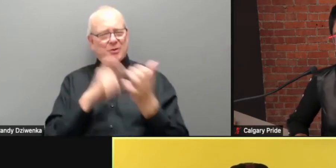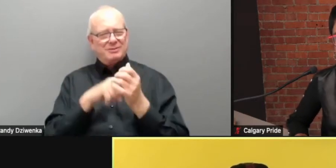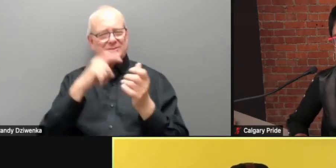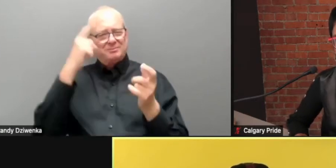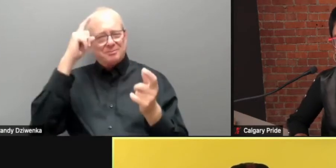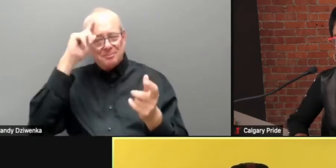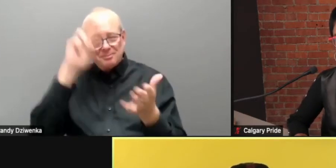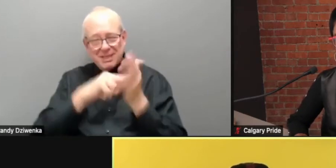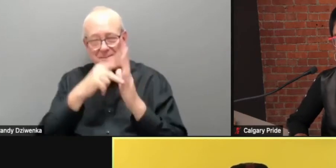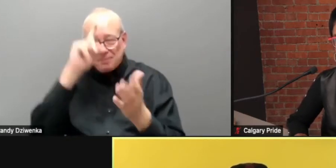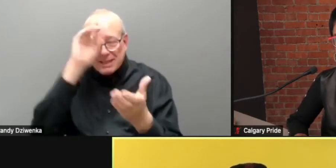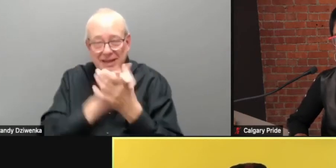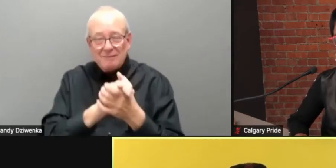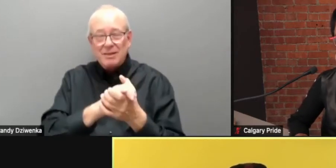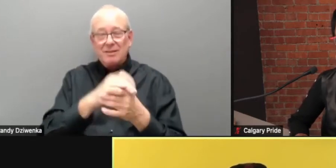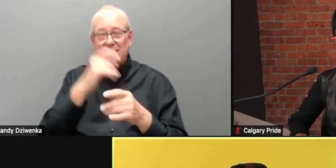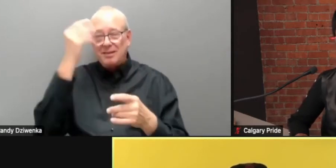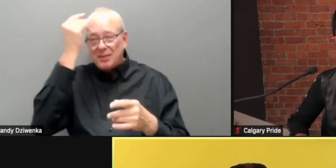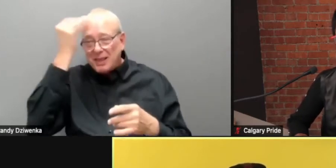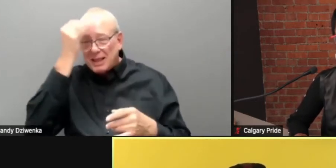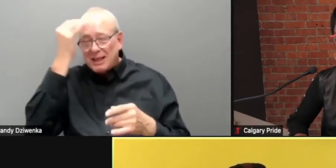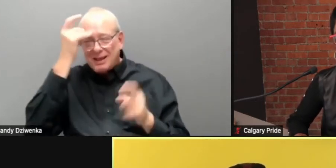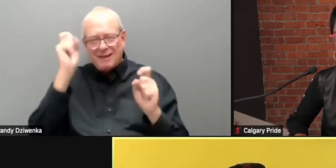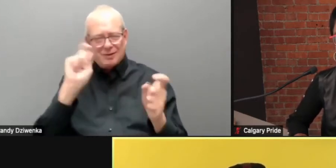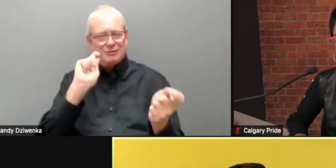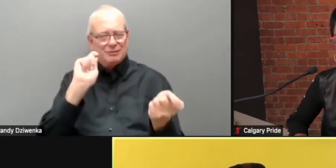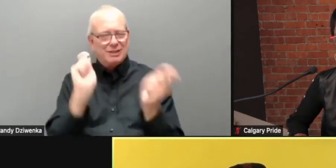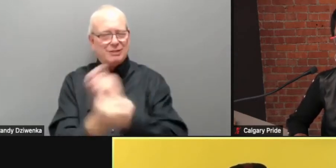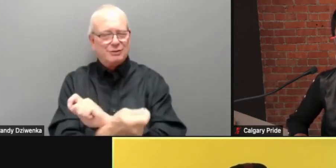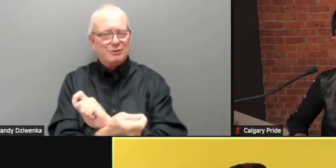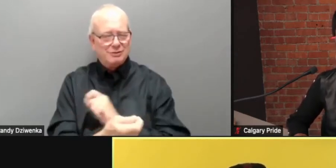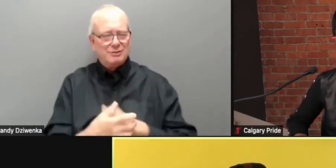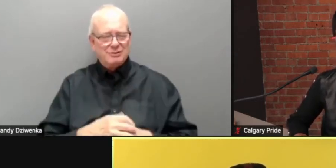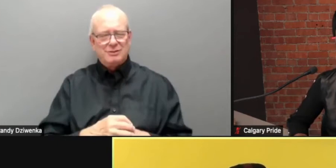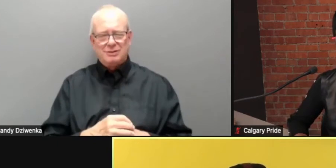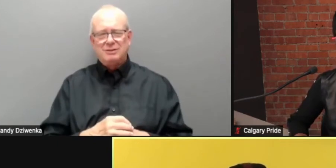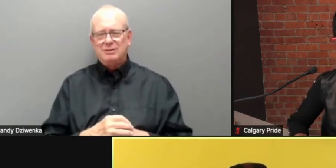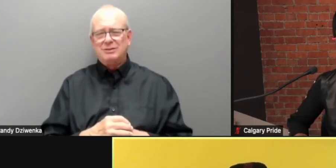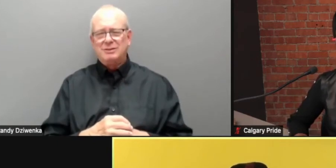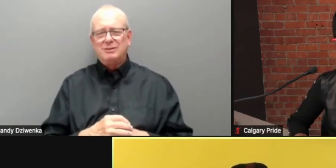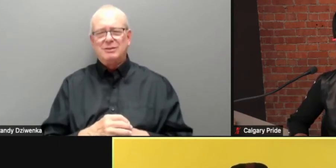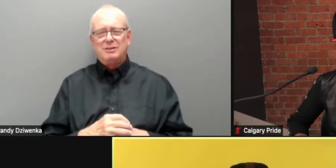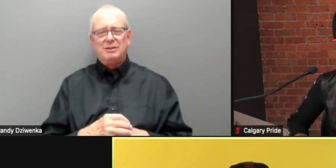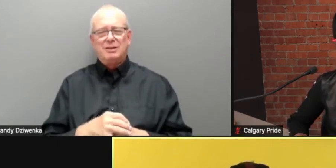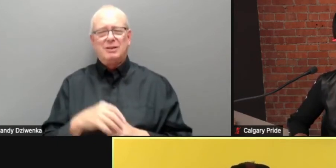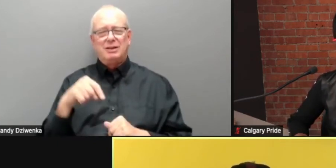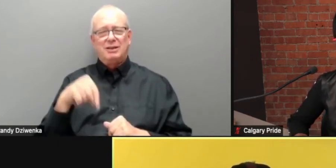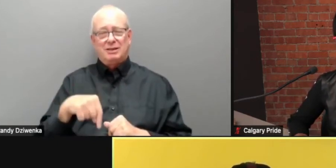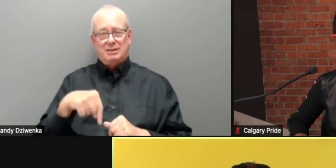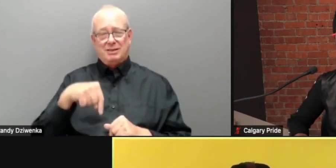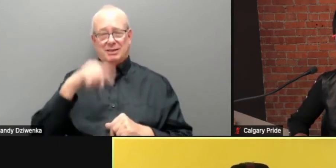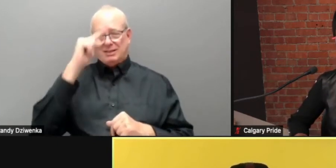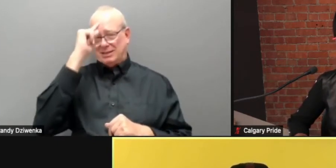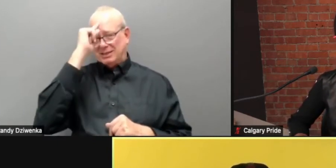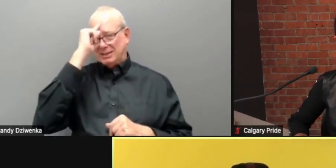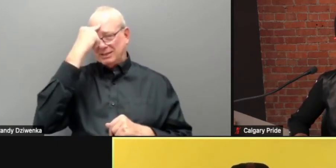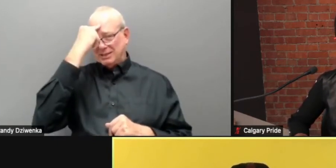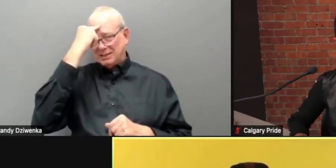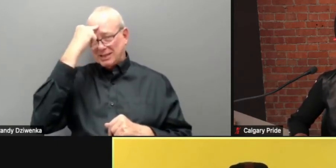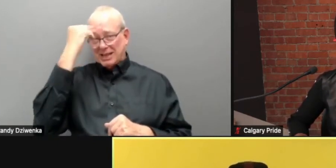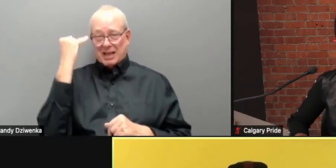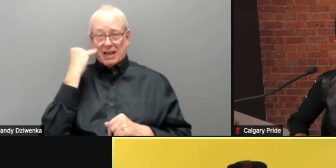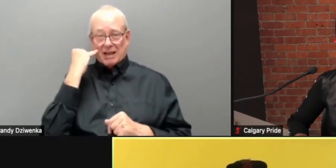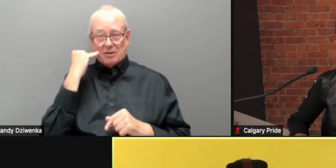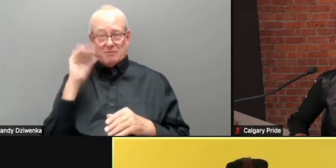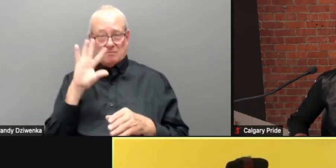is a misconception that if you belong to a elite family or an upper class family, you cannot be gay. So that was